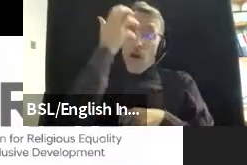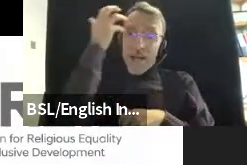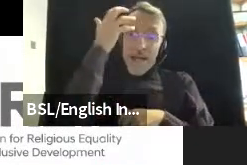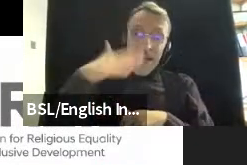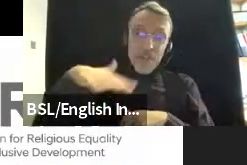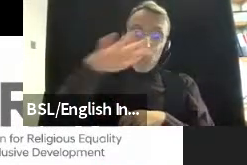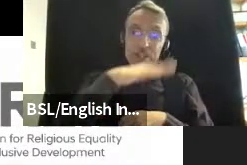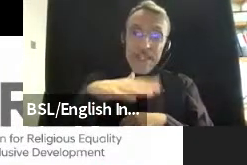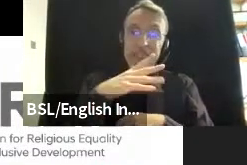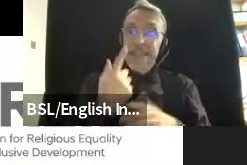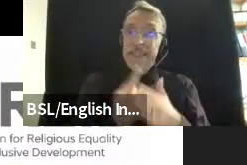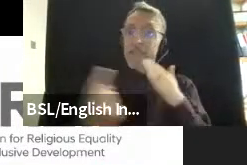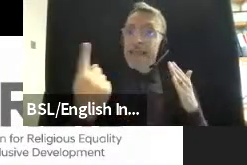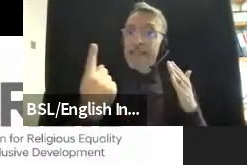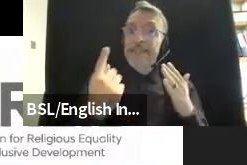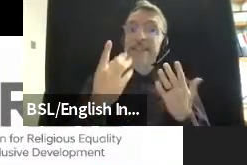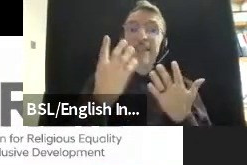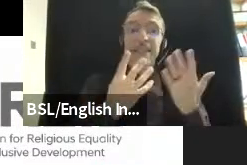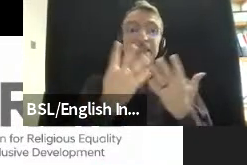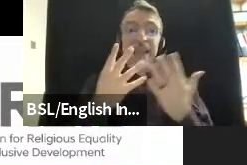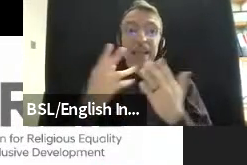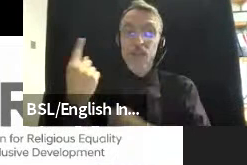in 1991,